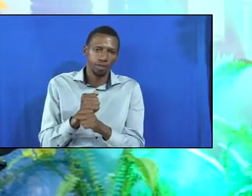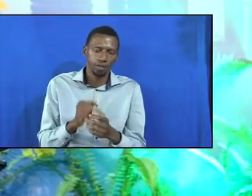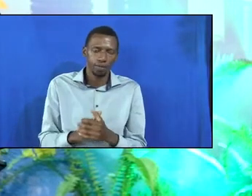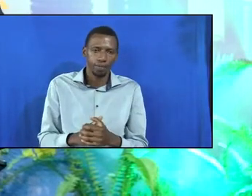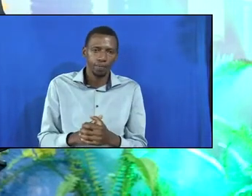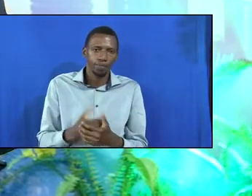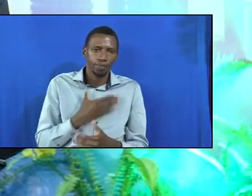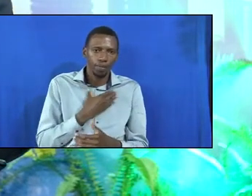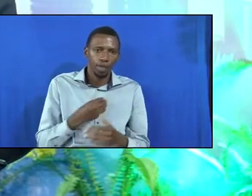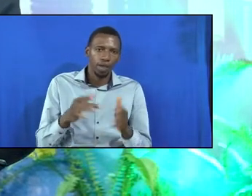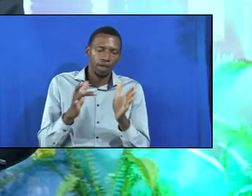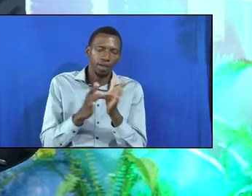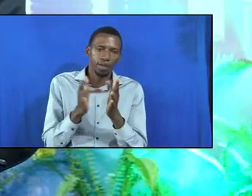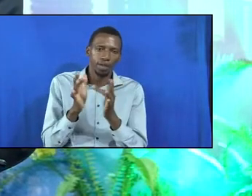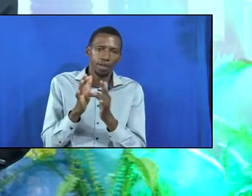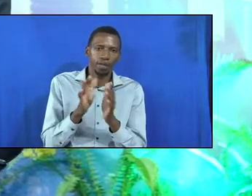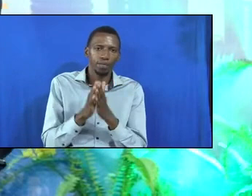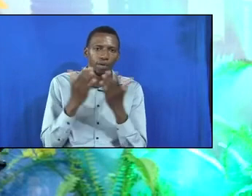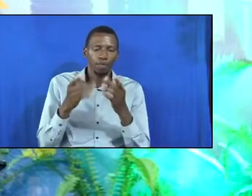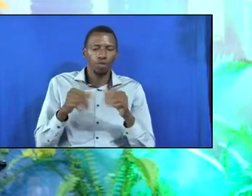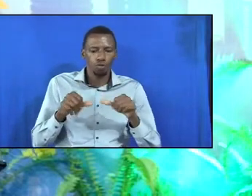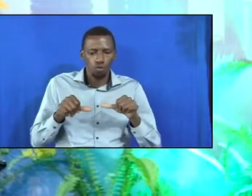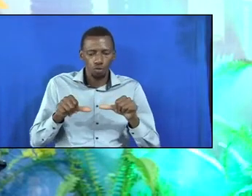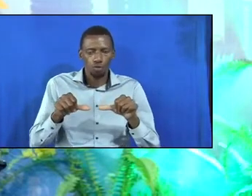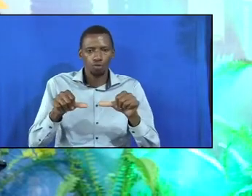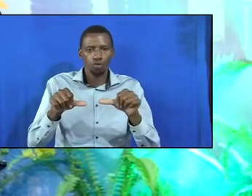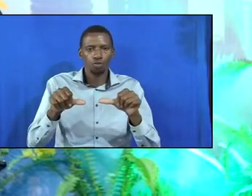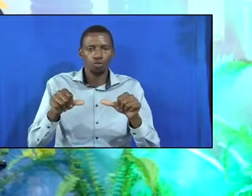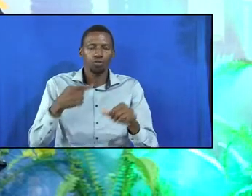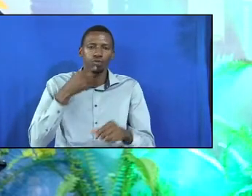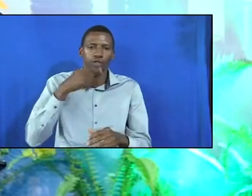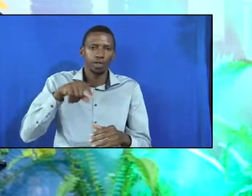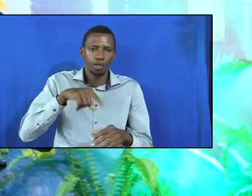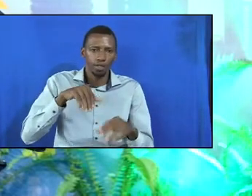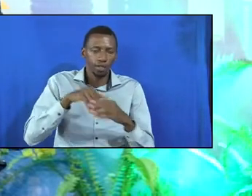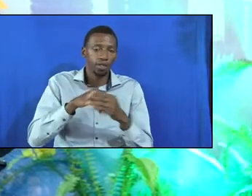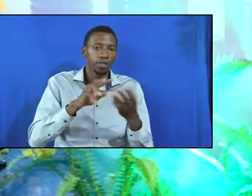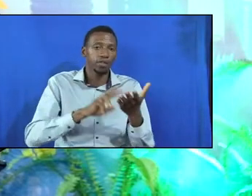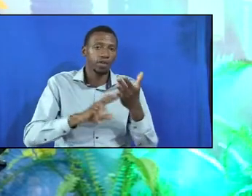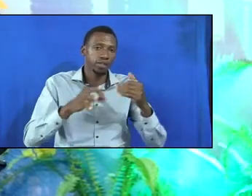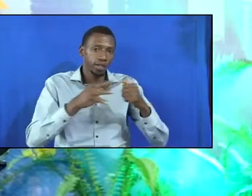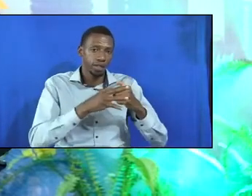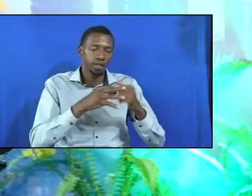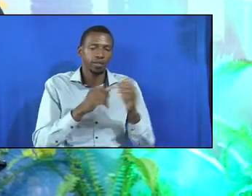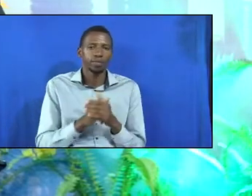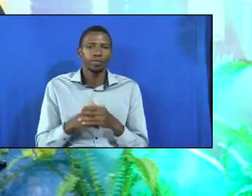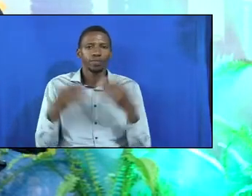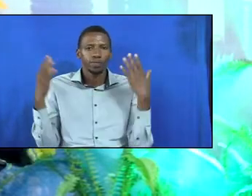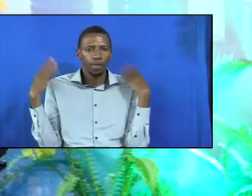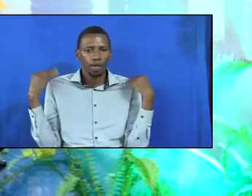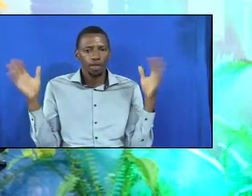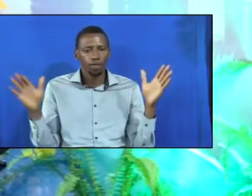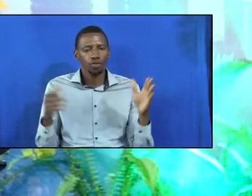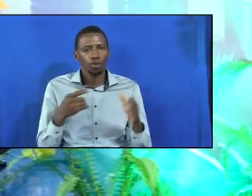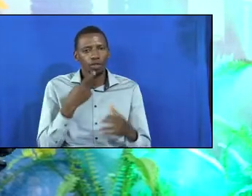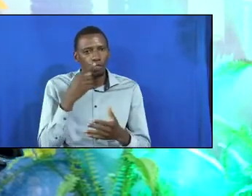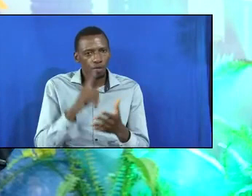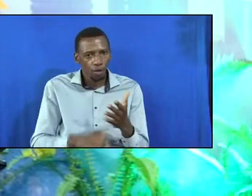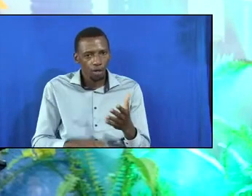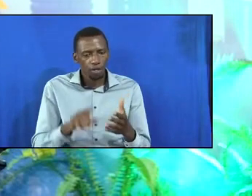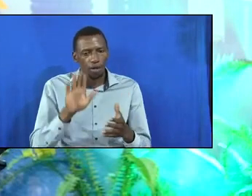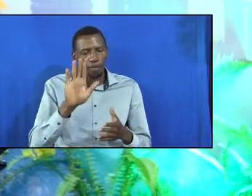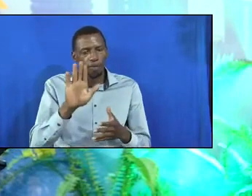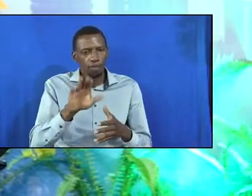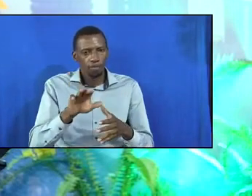And the Bible continues to tell us in verse 8, then the angel said to him, "Put on your clothes and